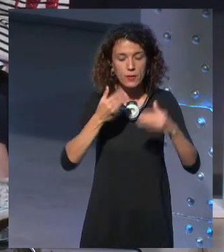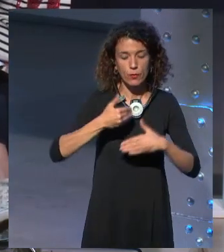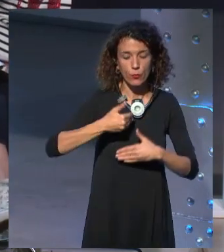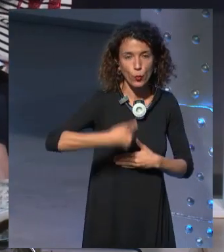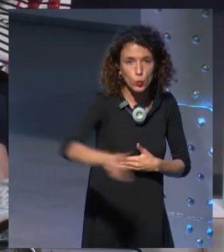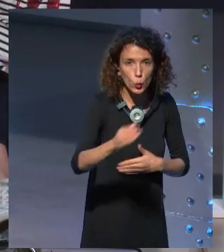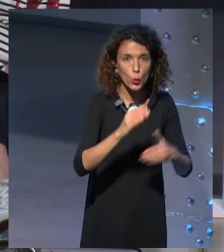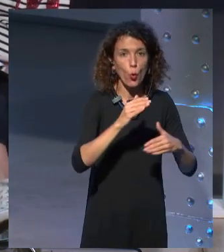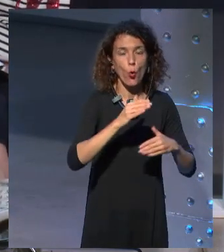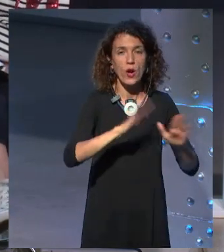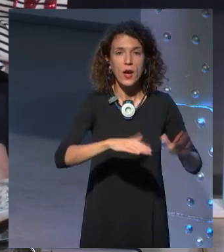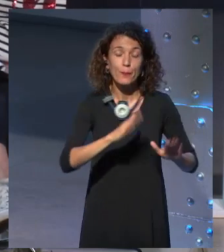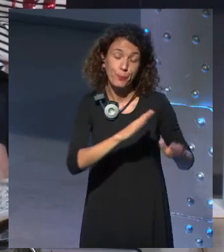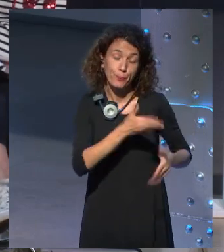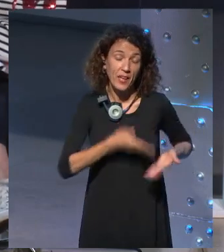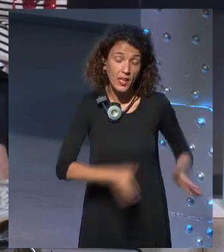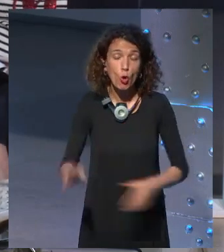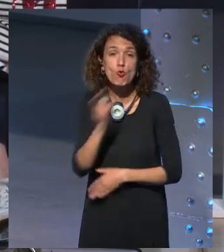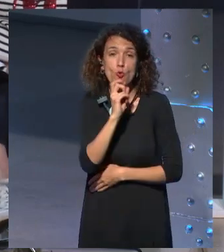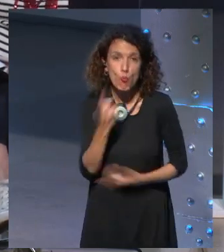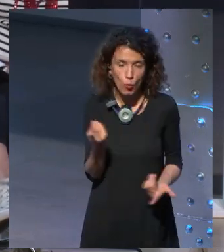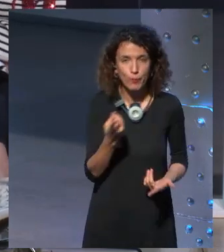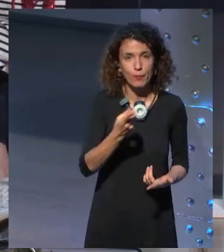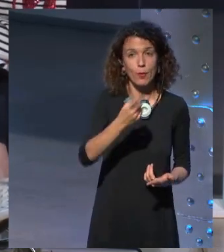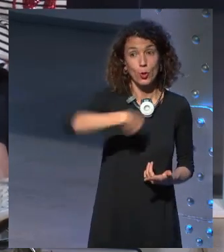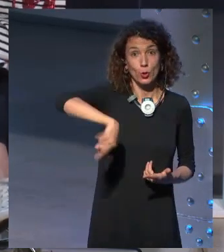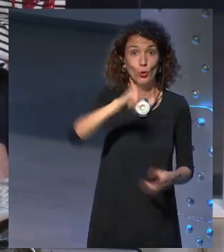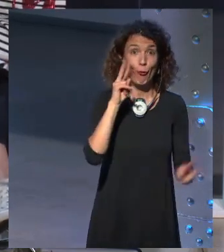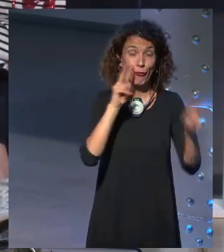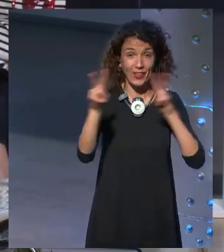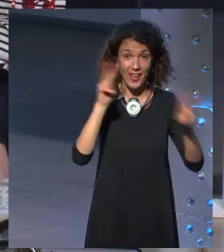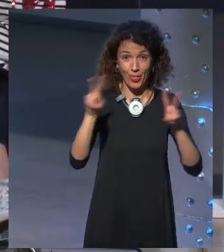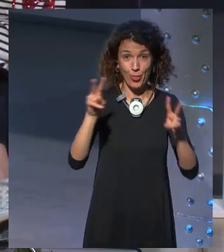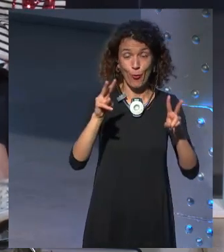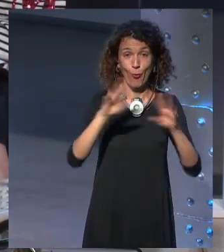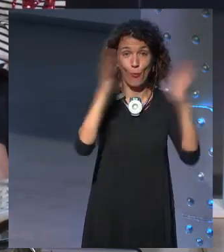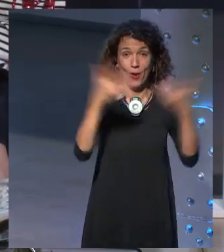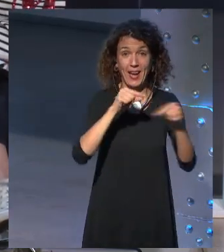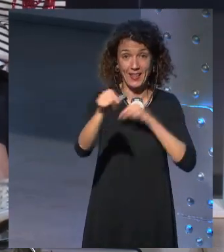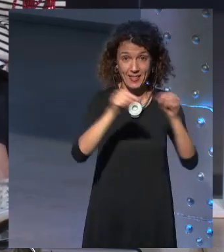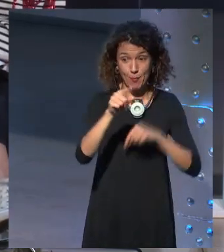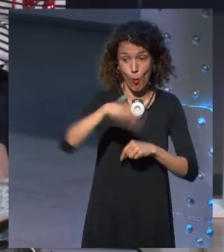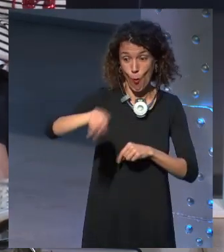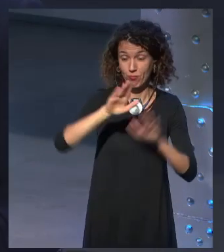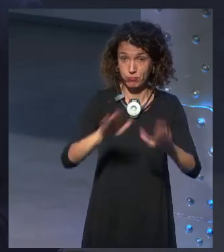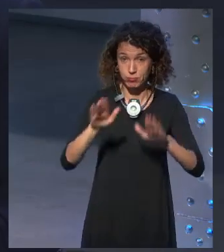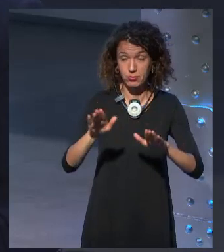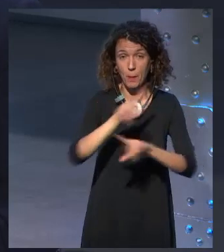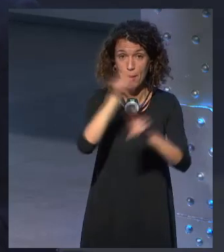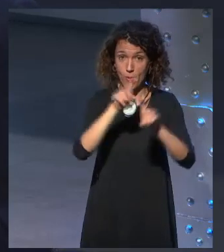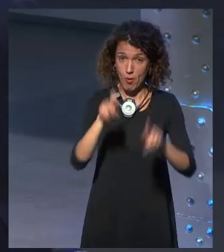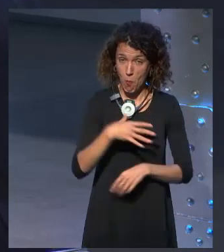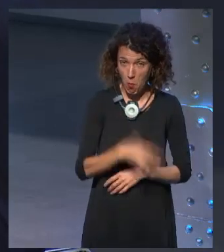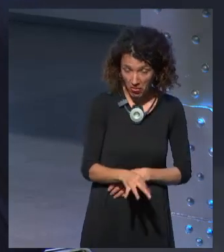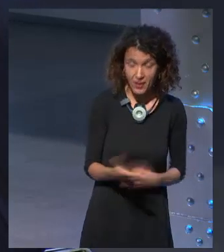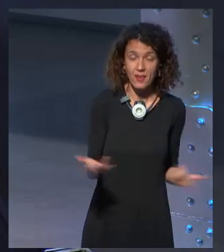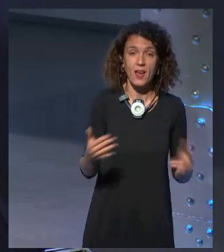Mi última pregunta antes de invitaros a... My last question before inviting you all to make